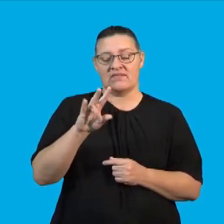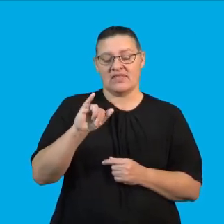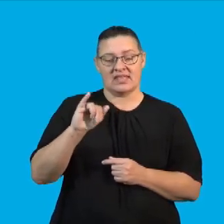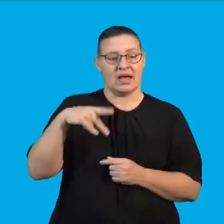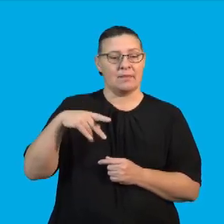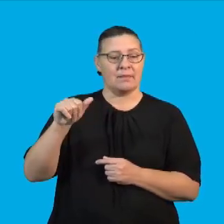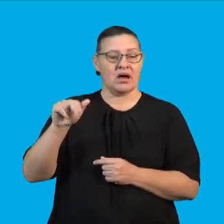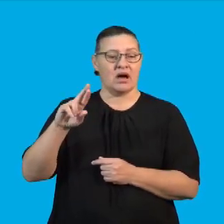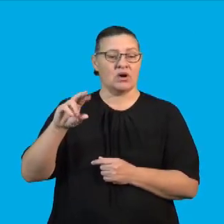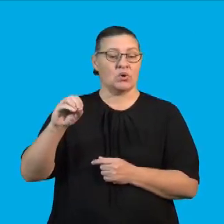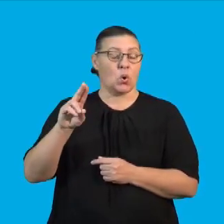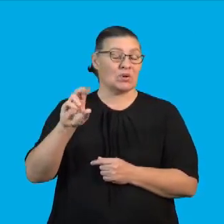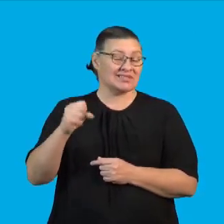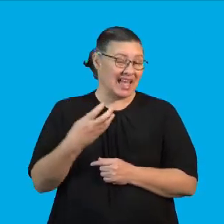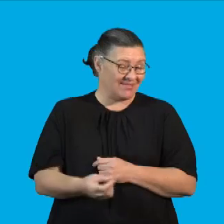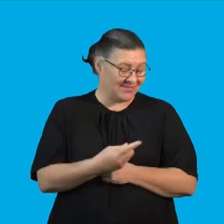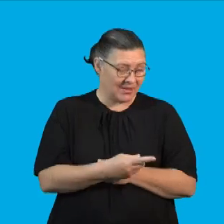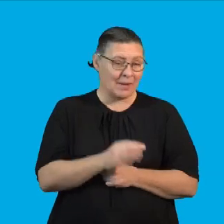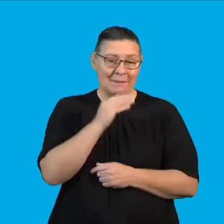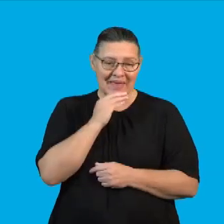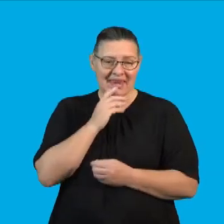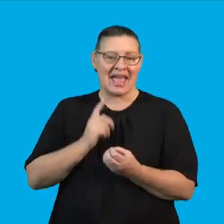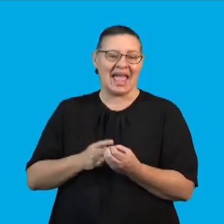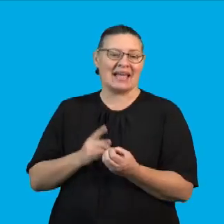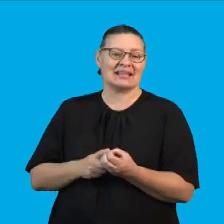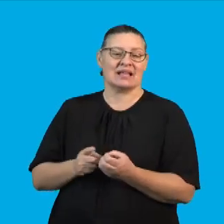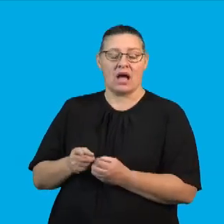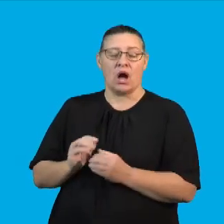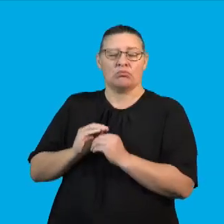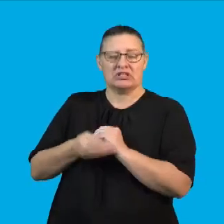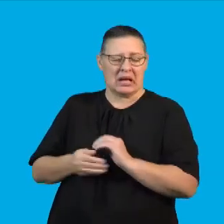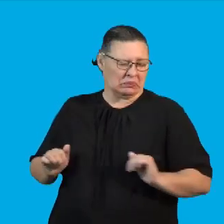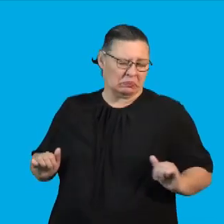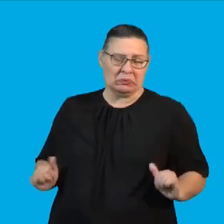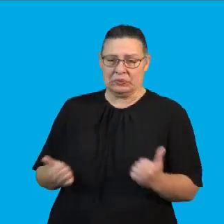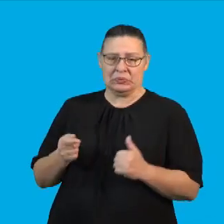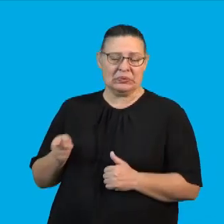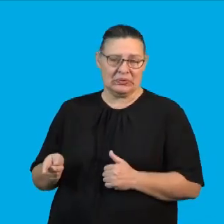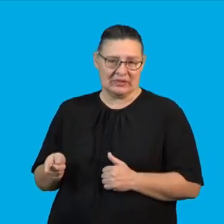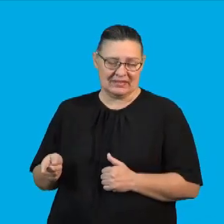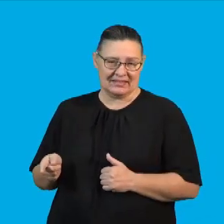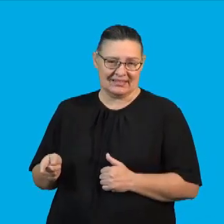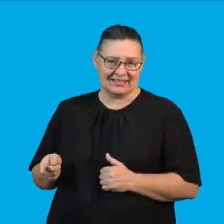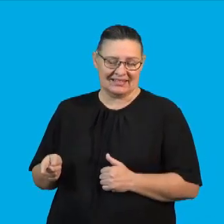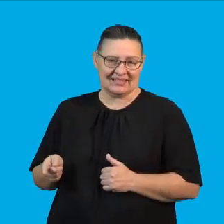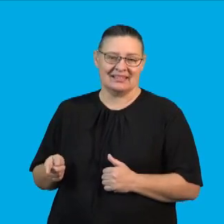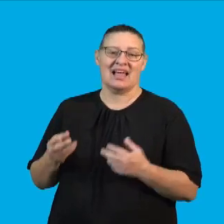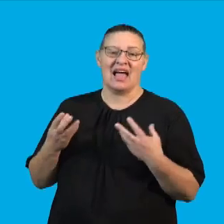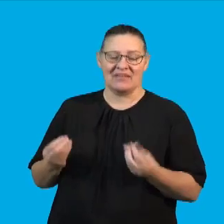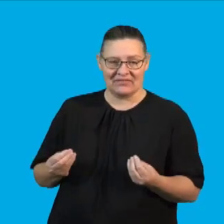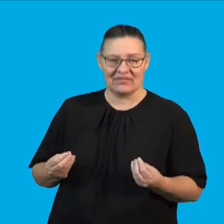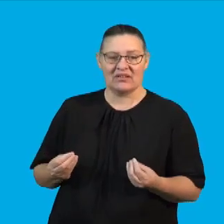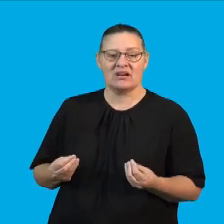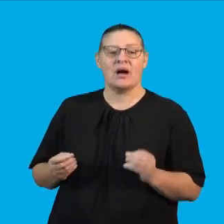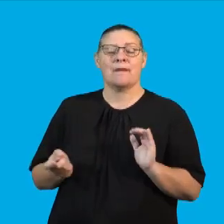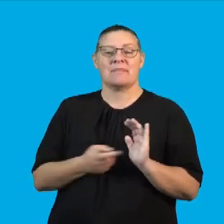ovoviviparous. And if it's ovoviviparous, the eggs are well protected. There we have